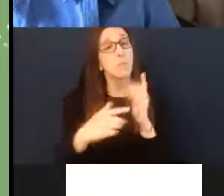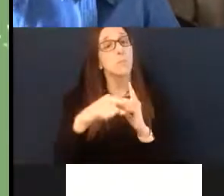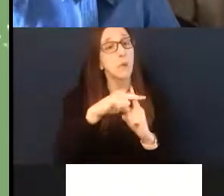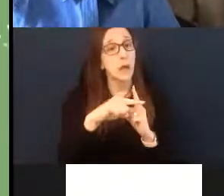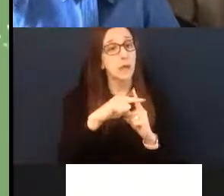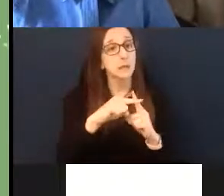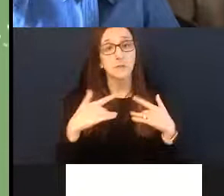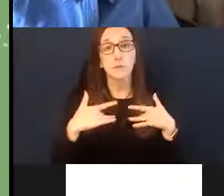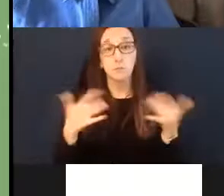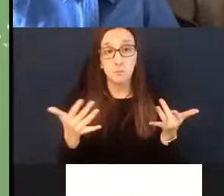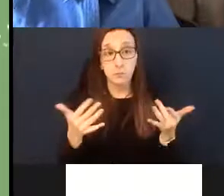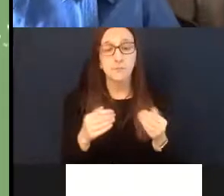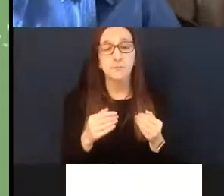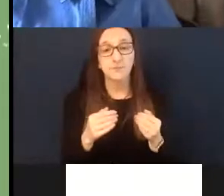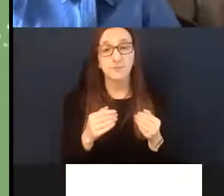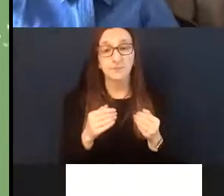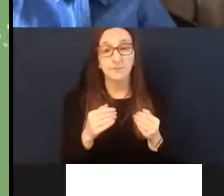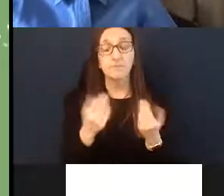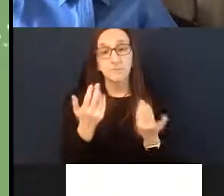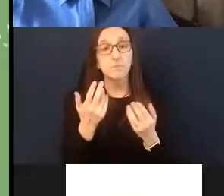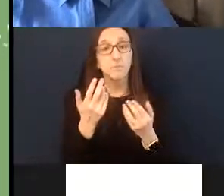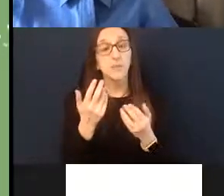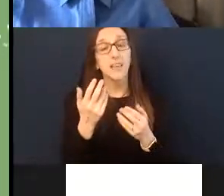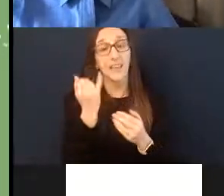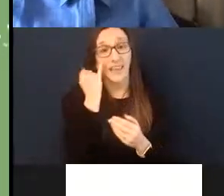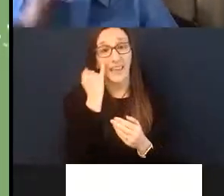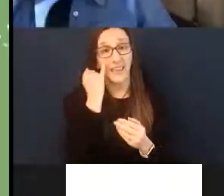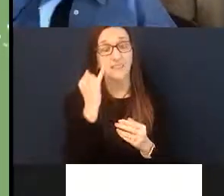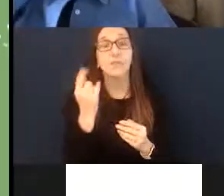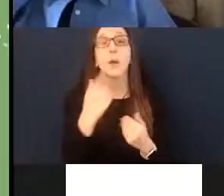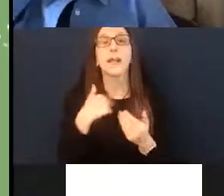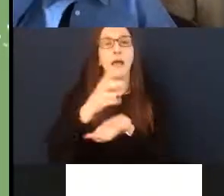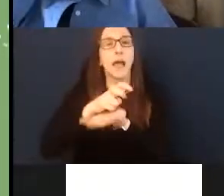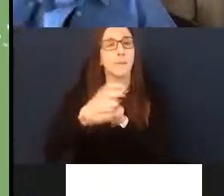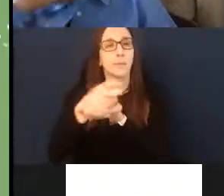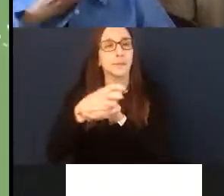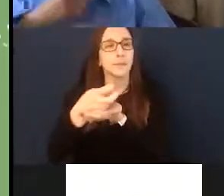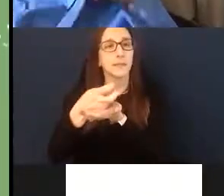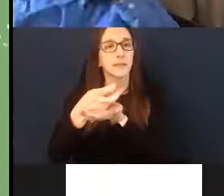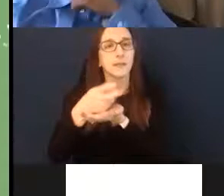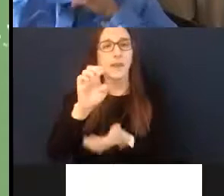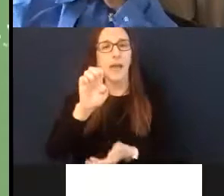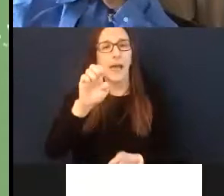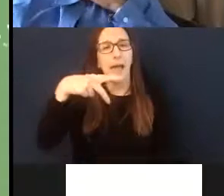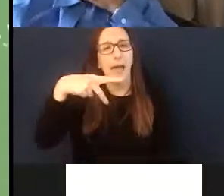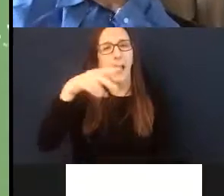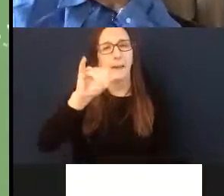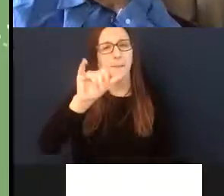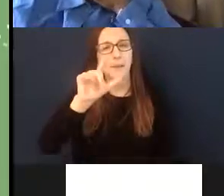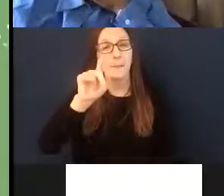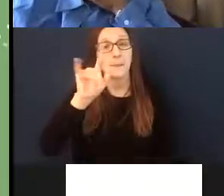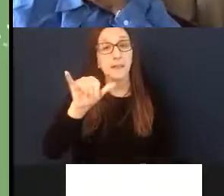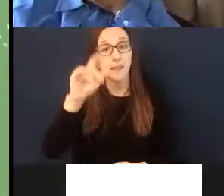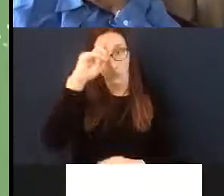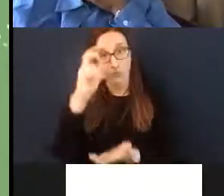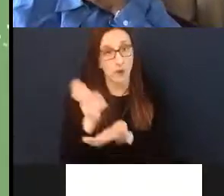ketogenic diet are that it is used to treat people with epilepsy. So people who aren't responding well to their medication